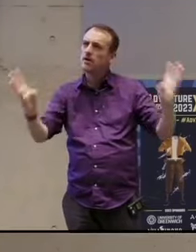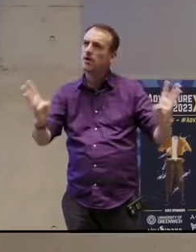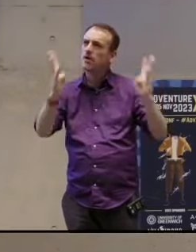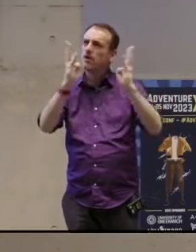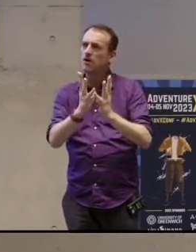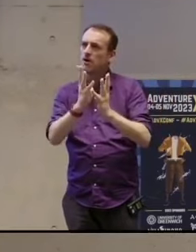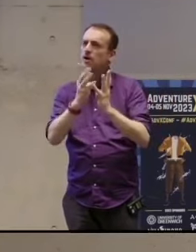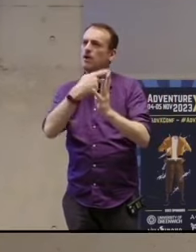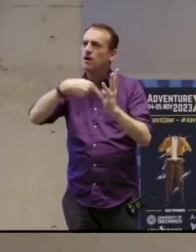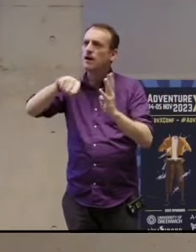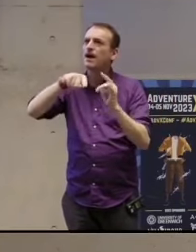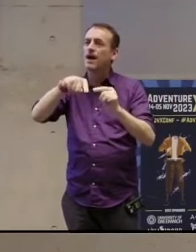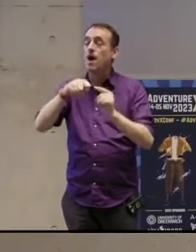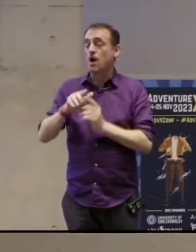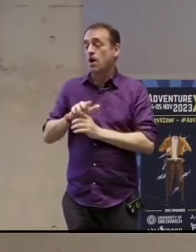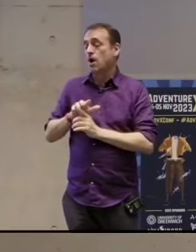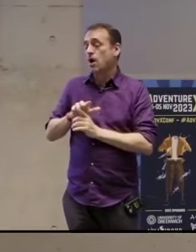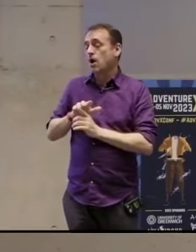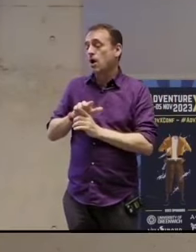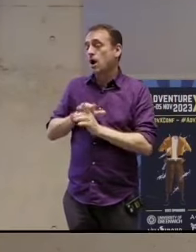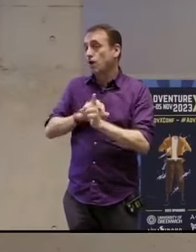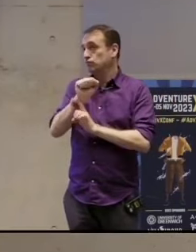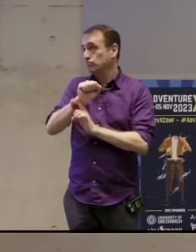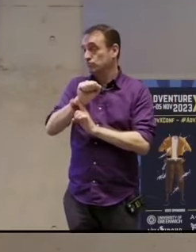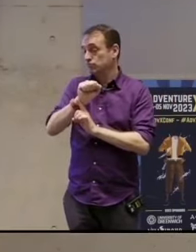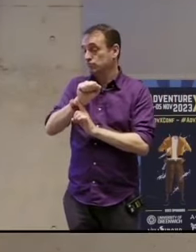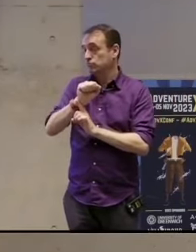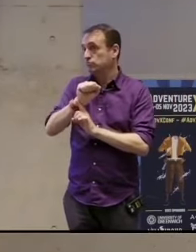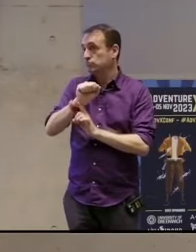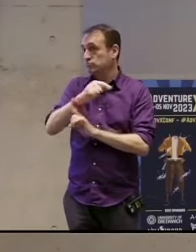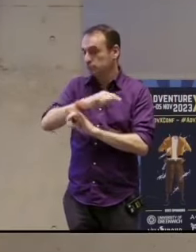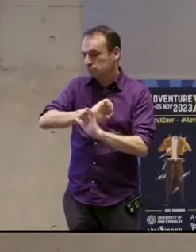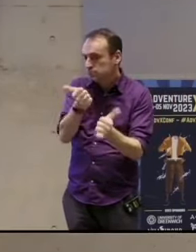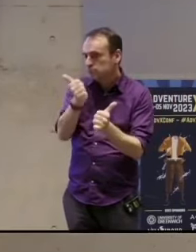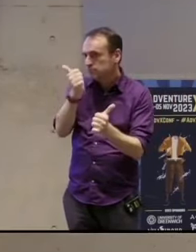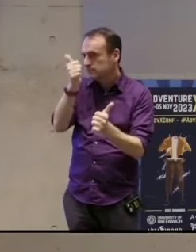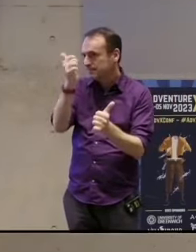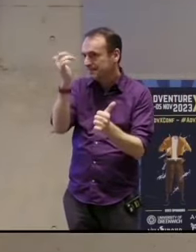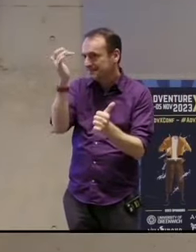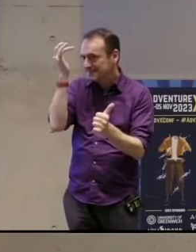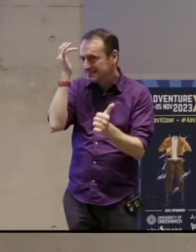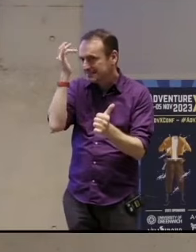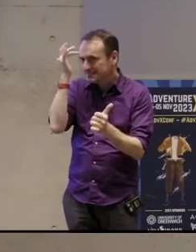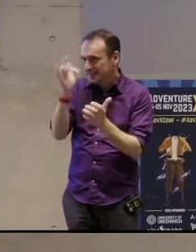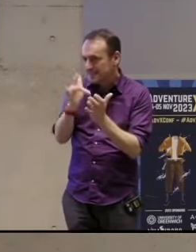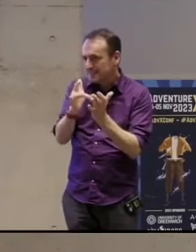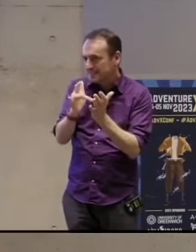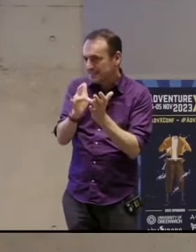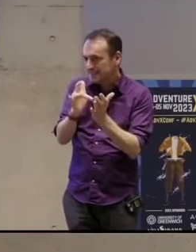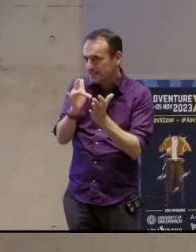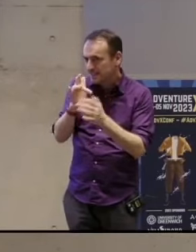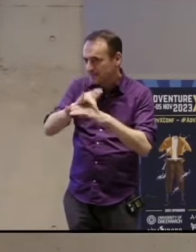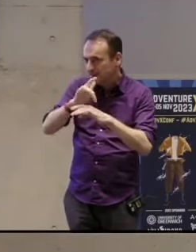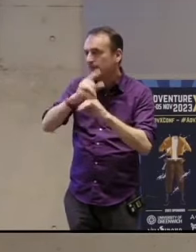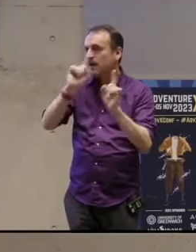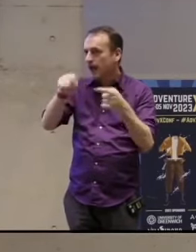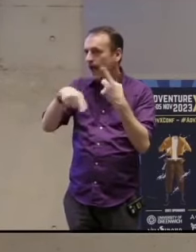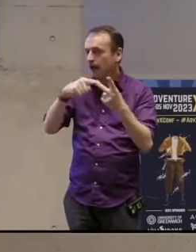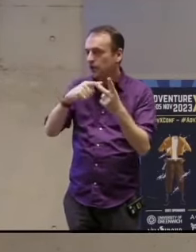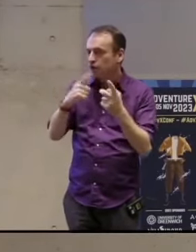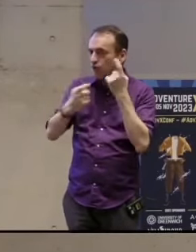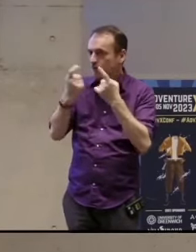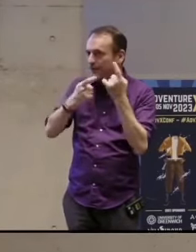cultural sensitivity, to be engaged and curious. So I'm like really incredibly